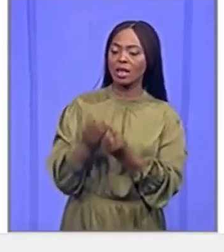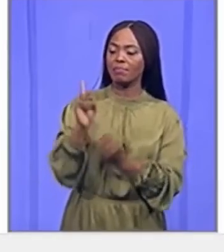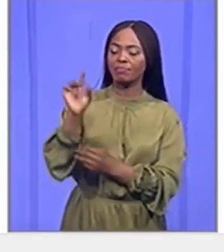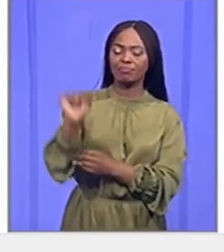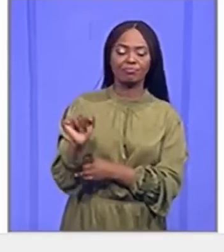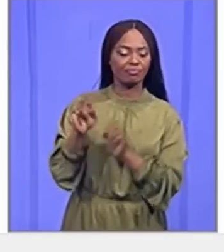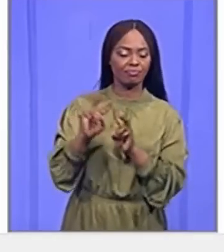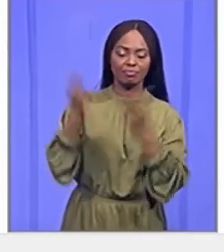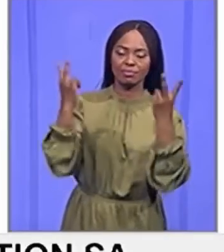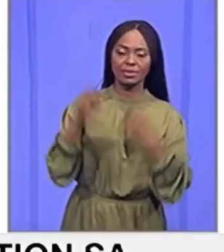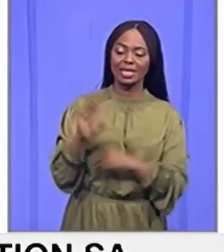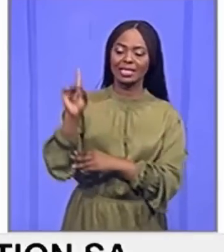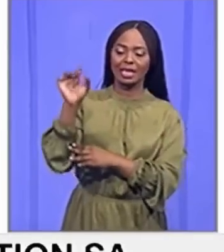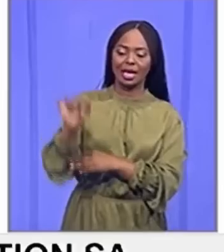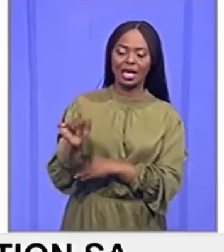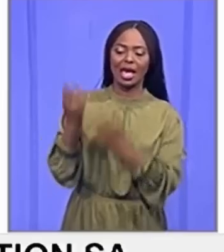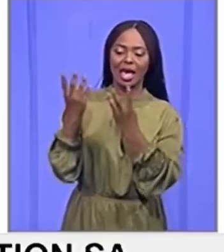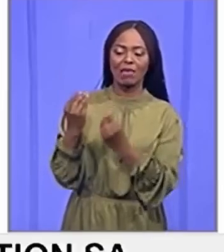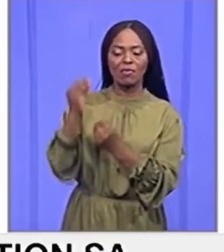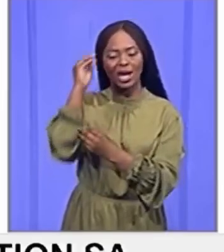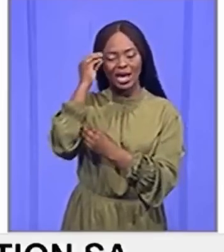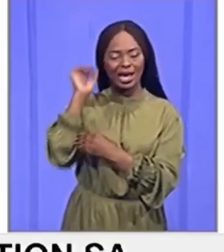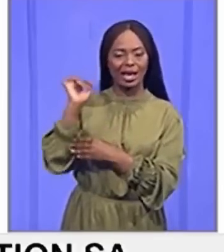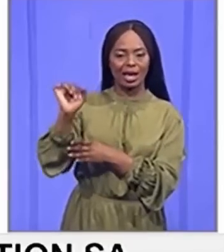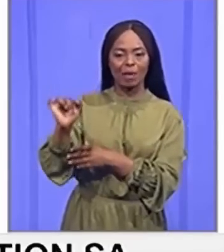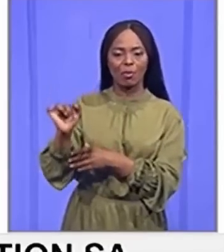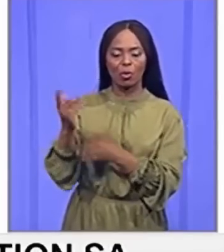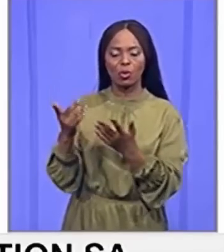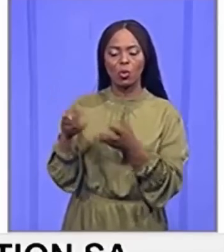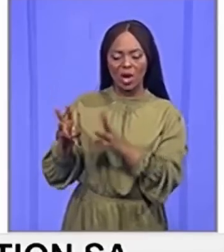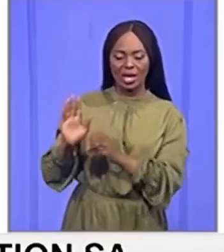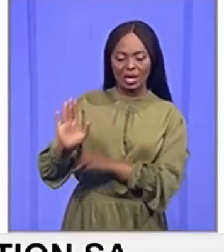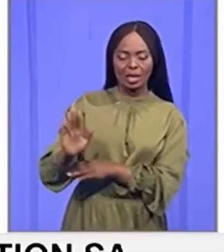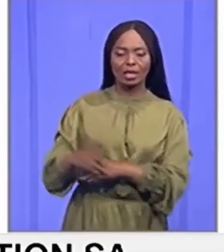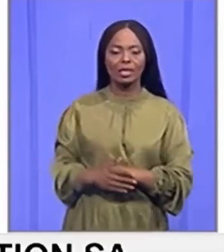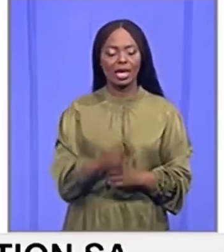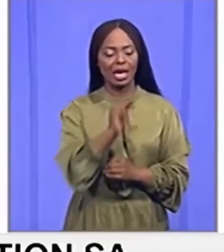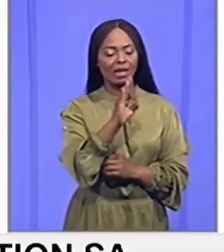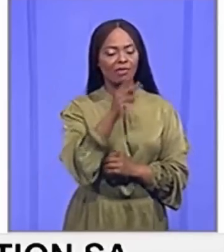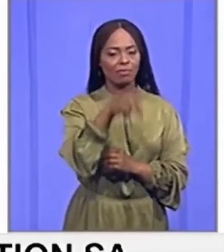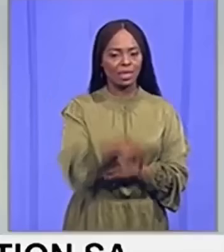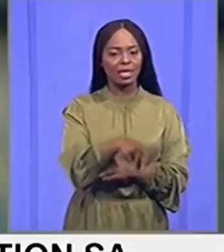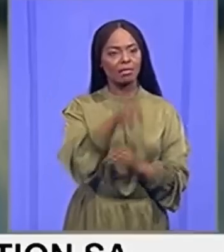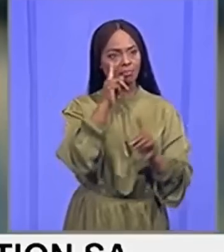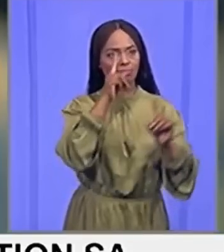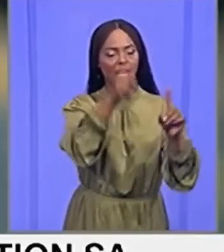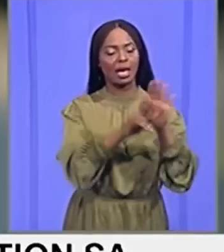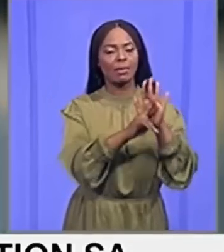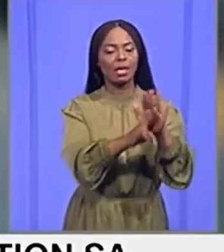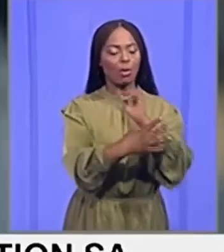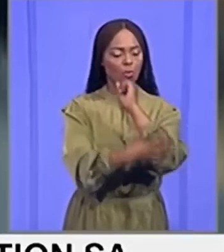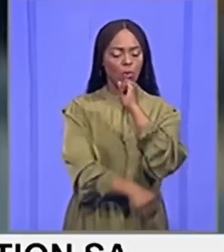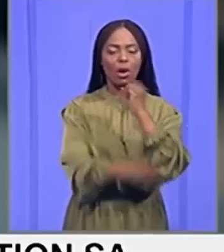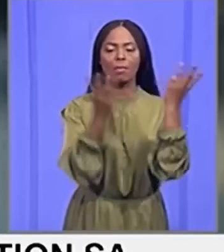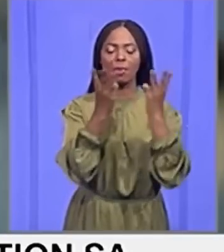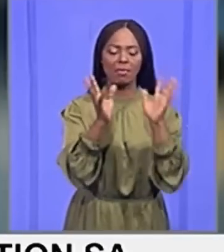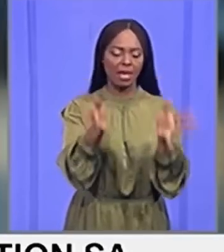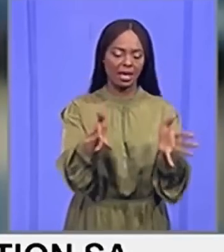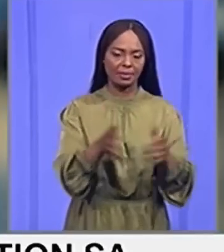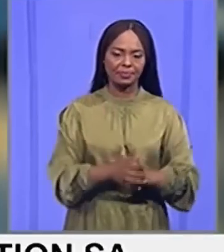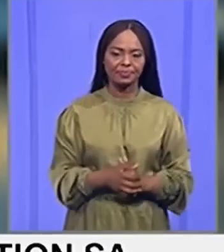common. The DA has got a particular interest, whereas the NFP represent the poorest amongst our society. Ka ho le leng